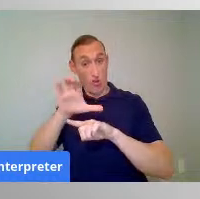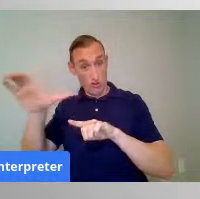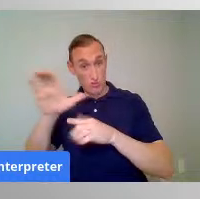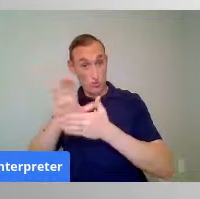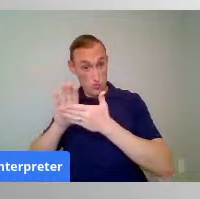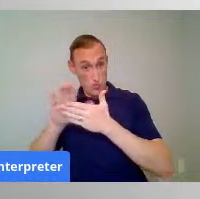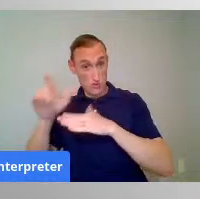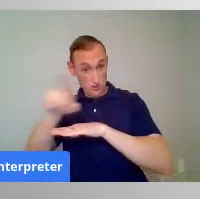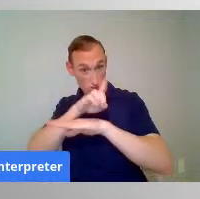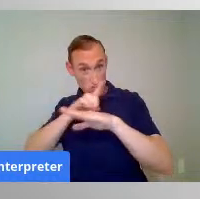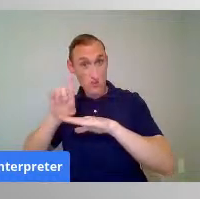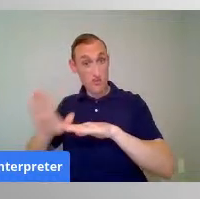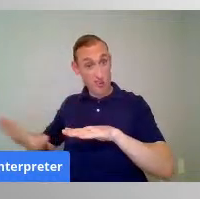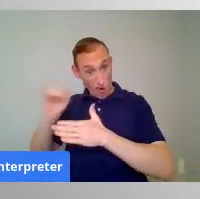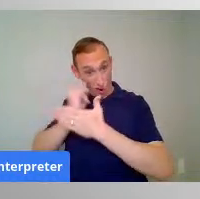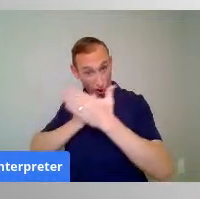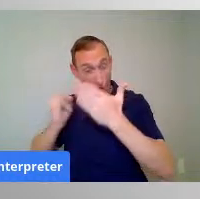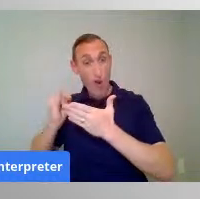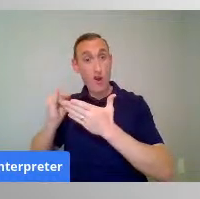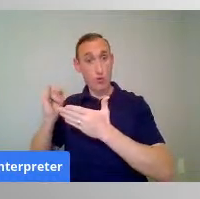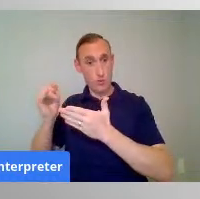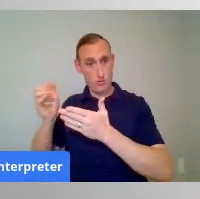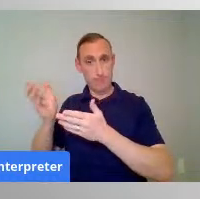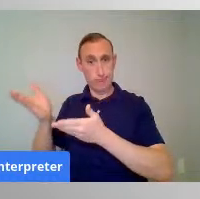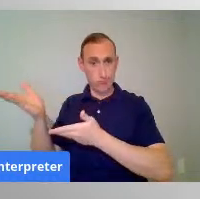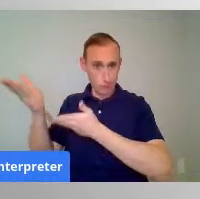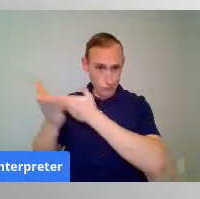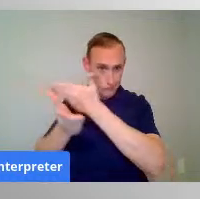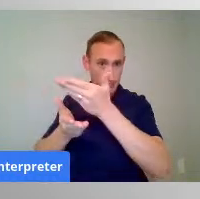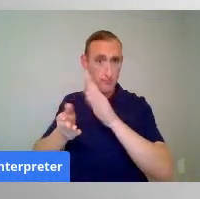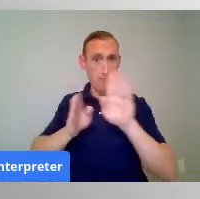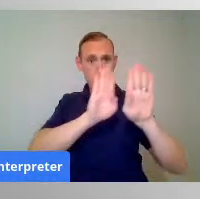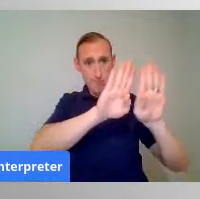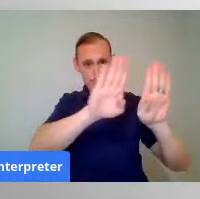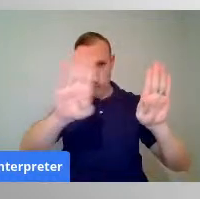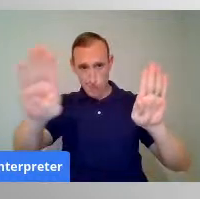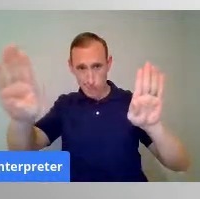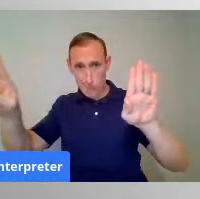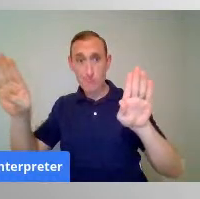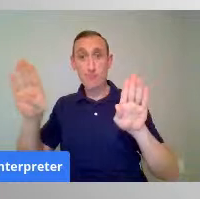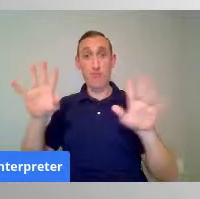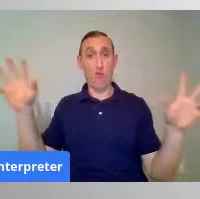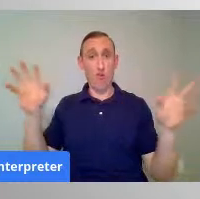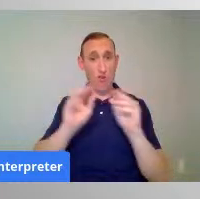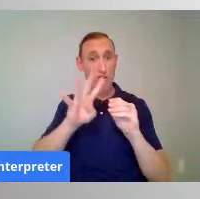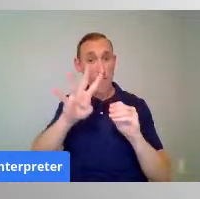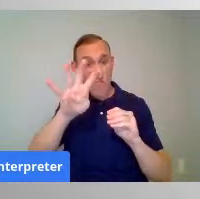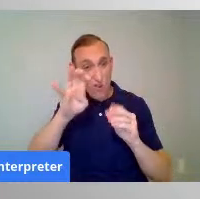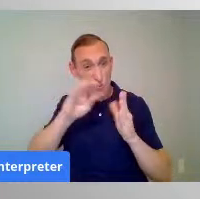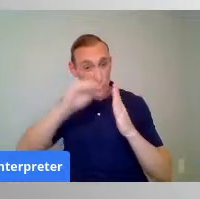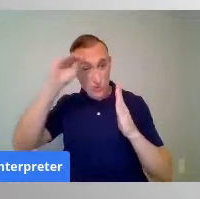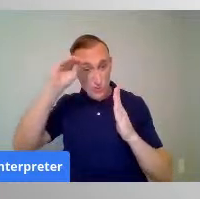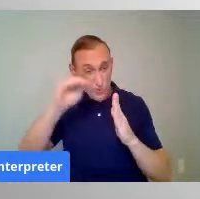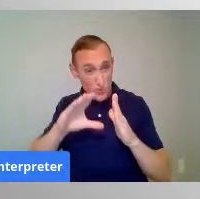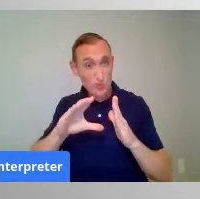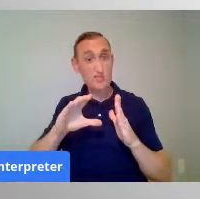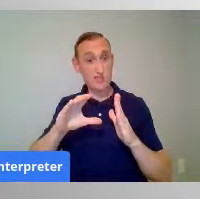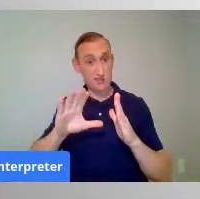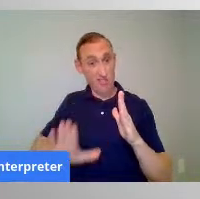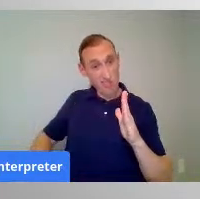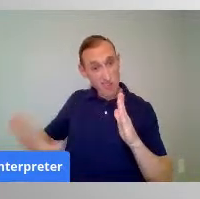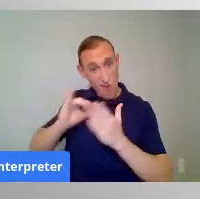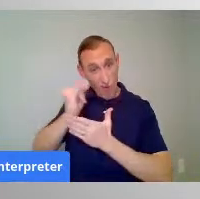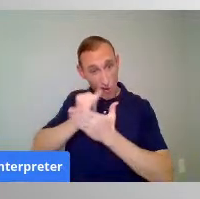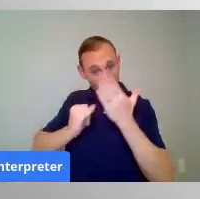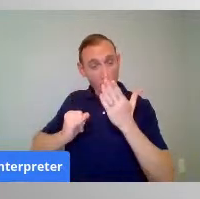excitement is just contagious. And over 400 students wind up being part of this show that consumes every gallery in the